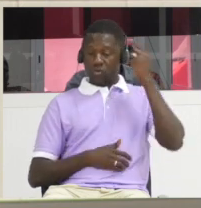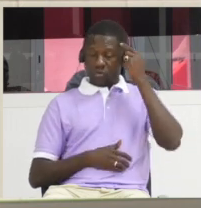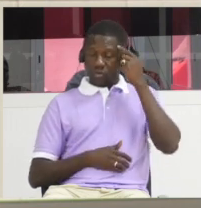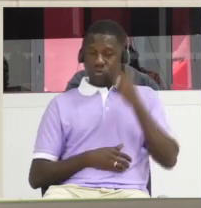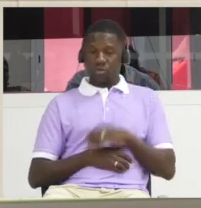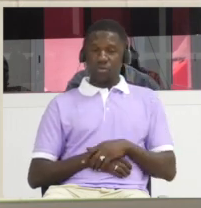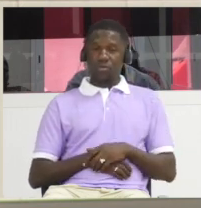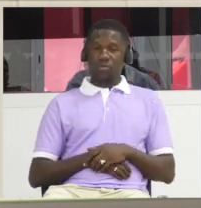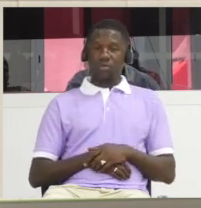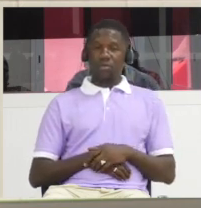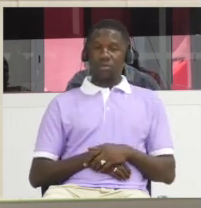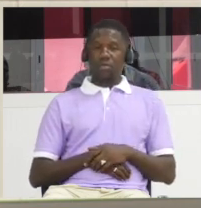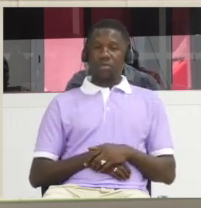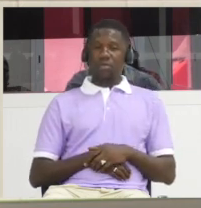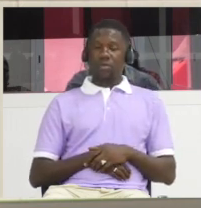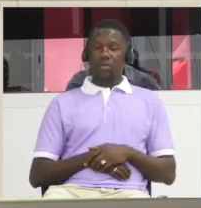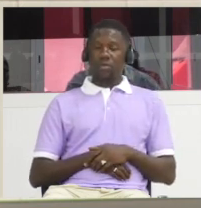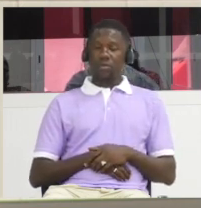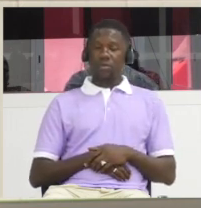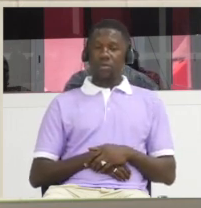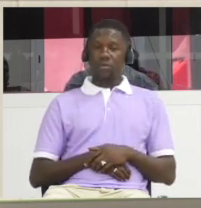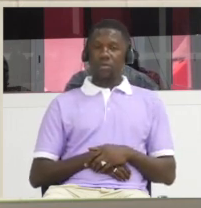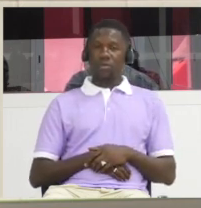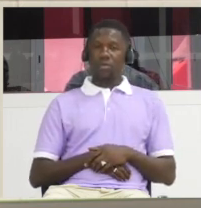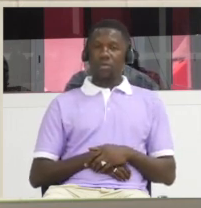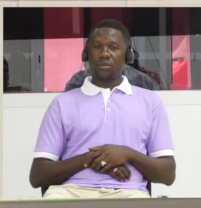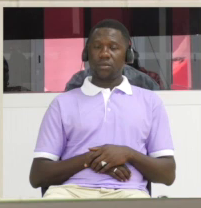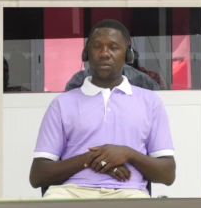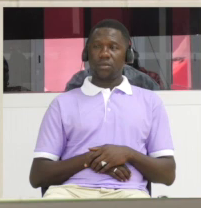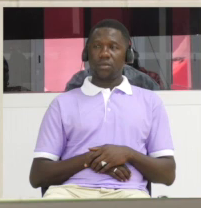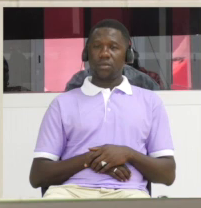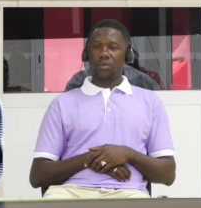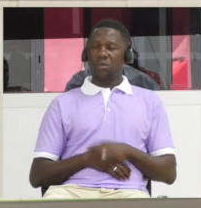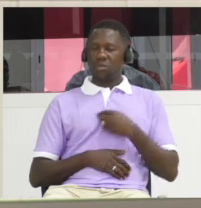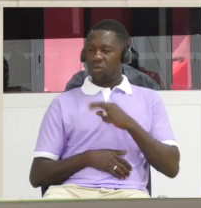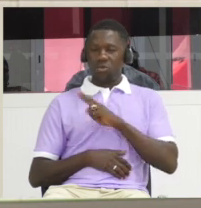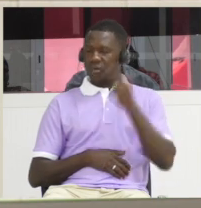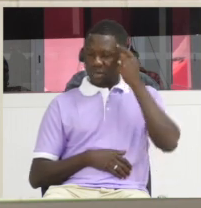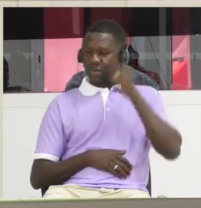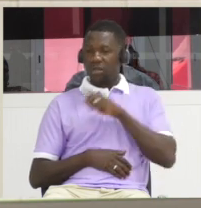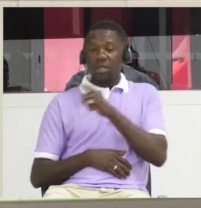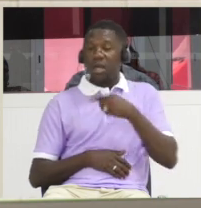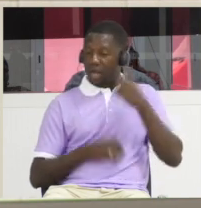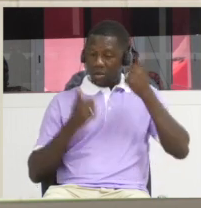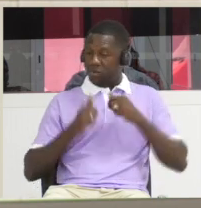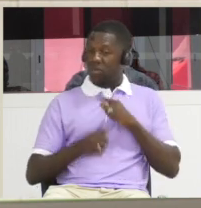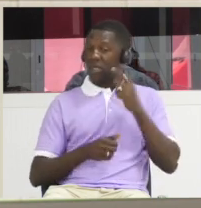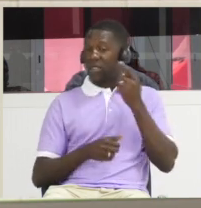his, that should be brought to his knowledge. But I don't think that happened on the